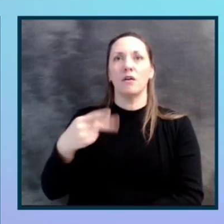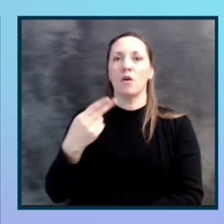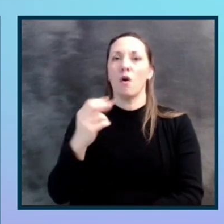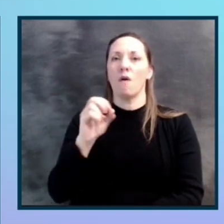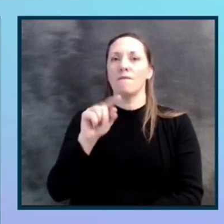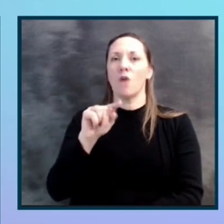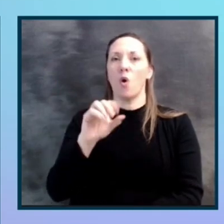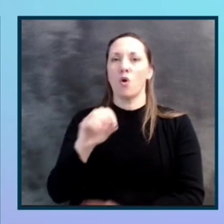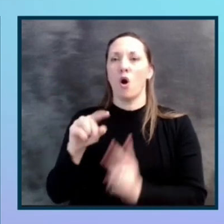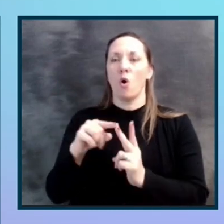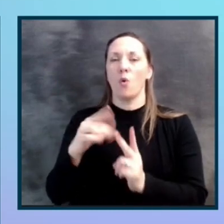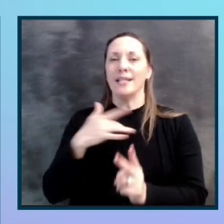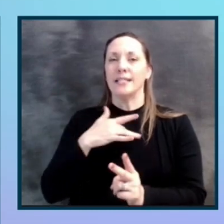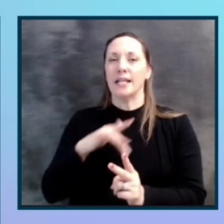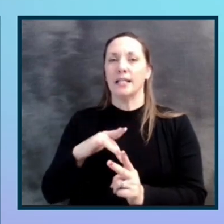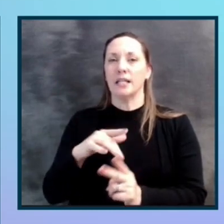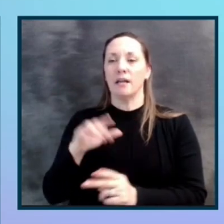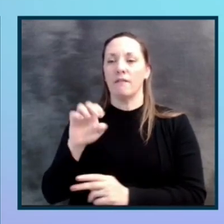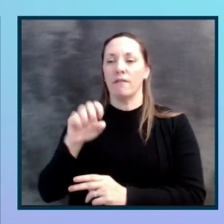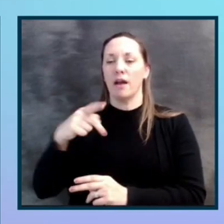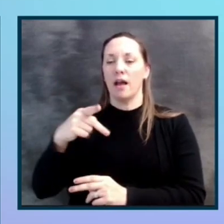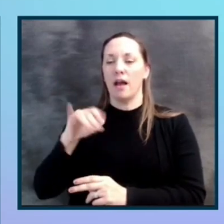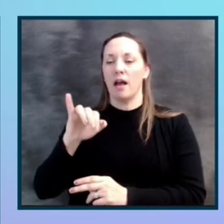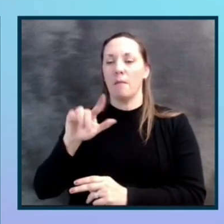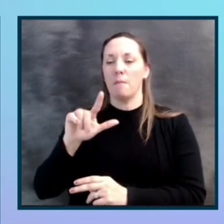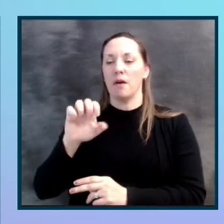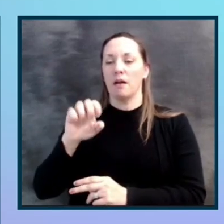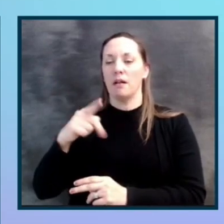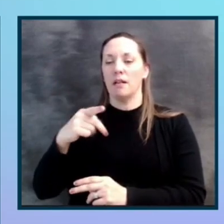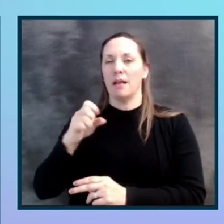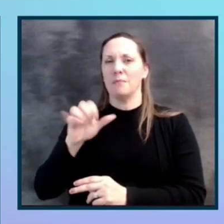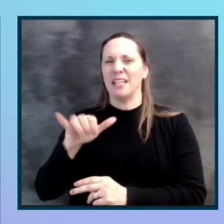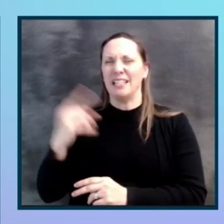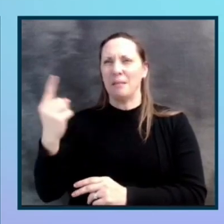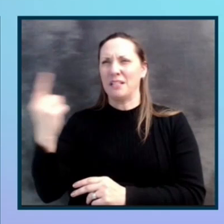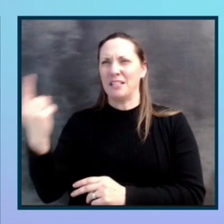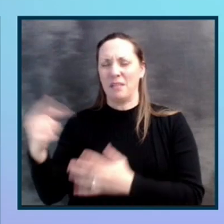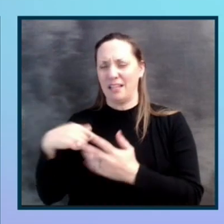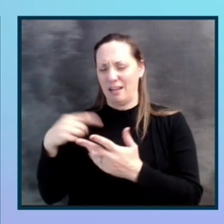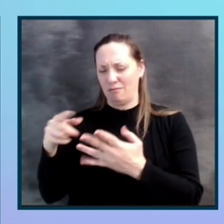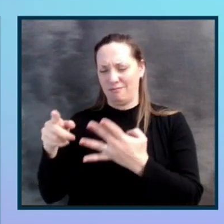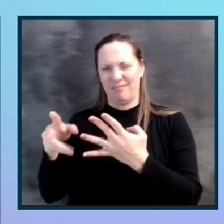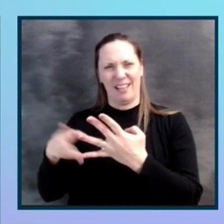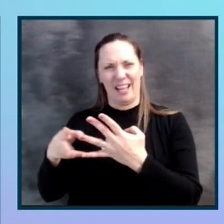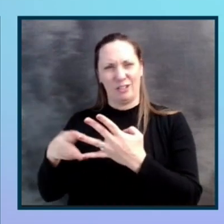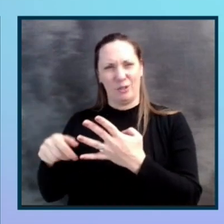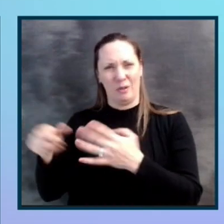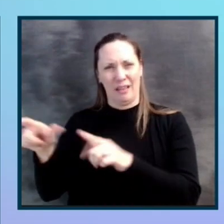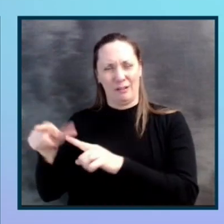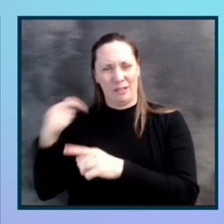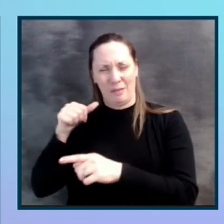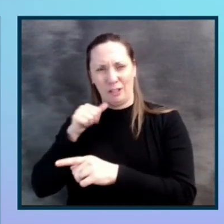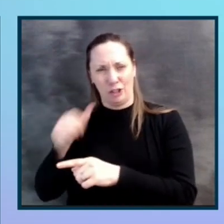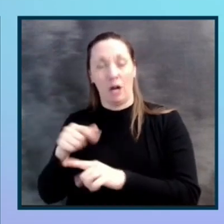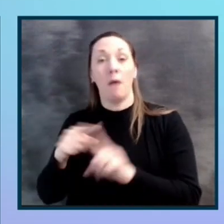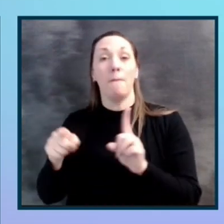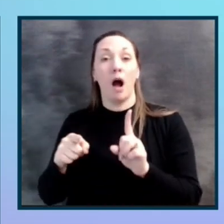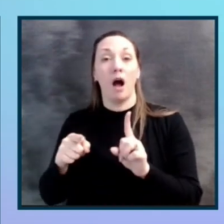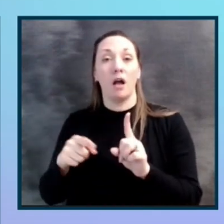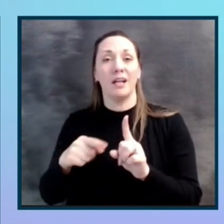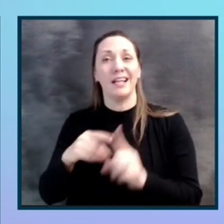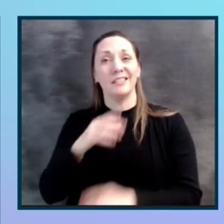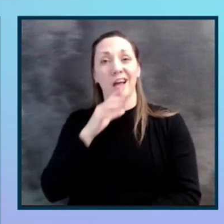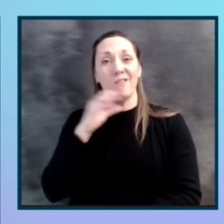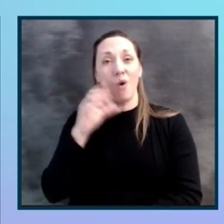photosensitive epilepsy, something, something. I don't know the last two letters, but basically it's kind of old